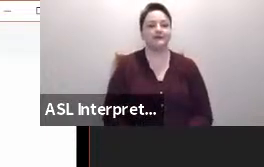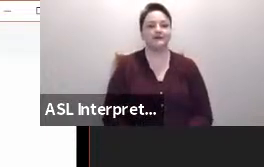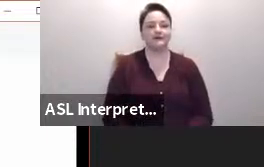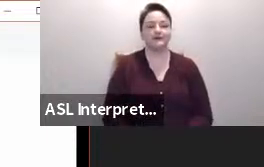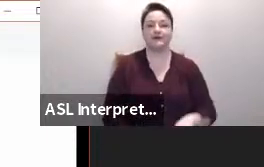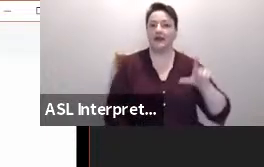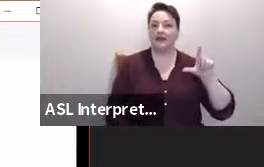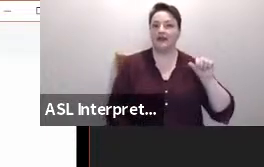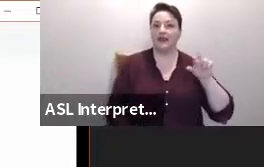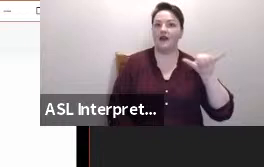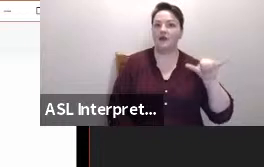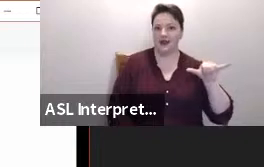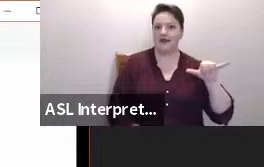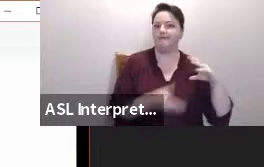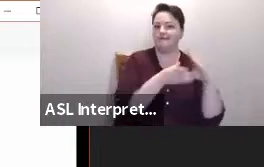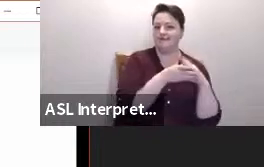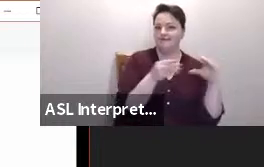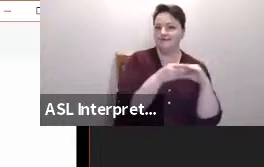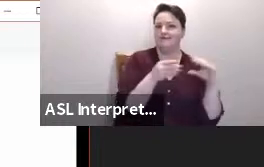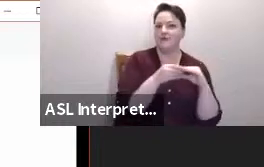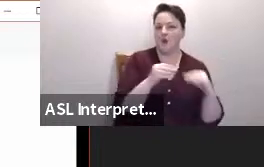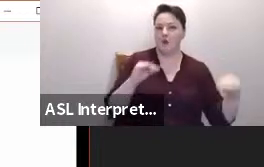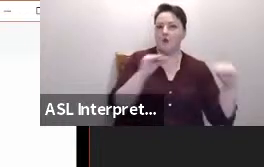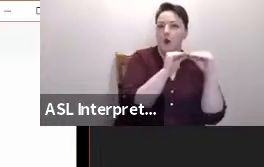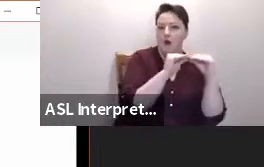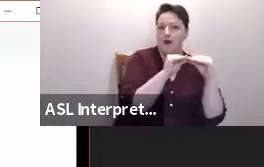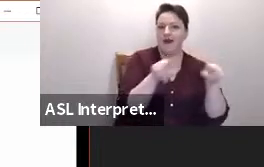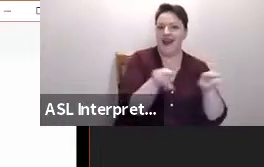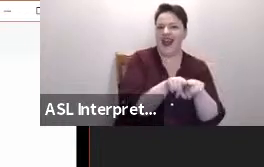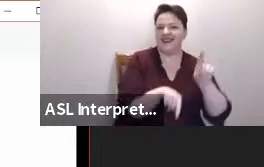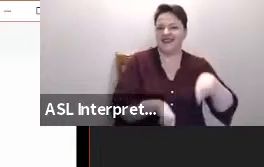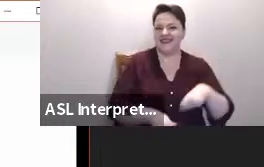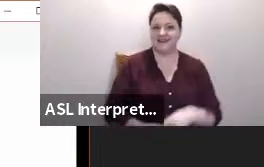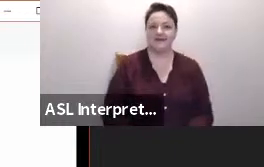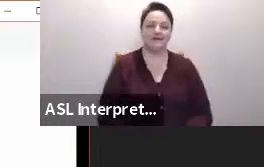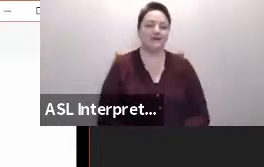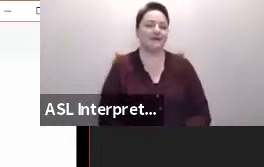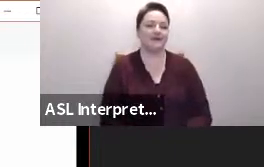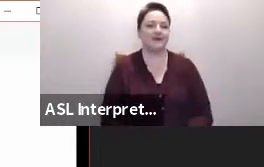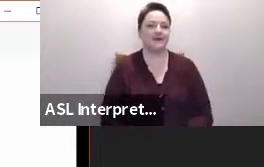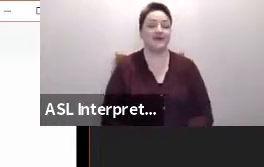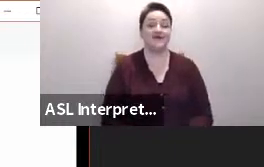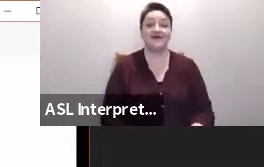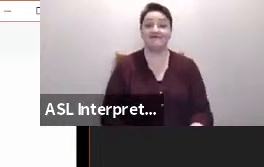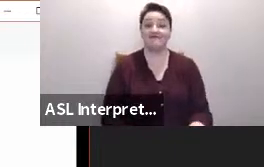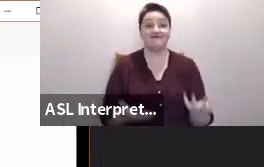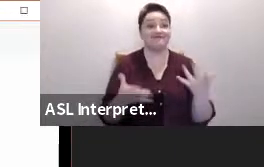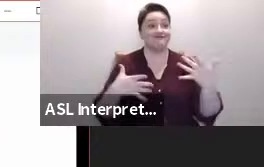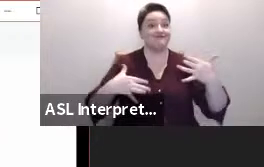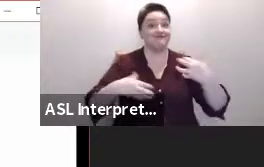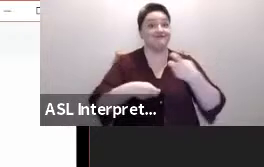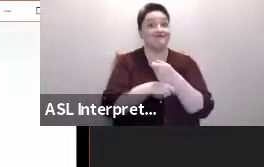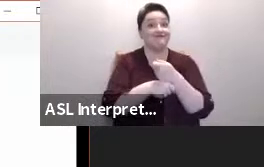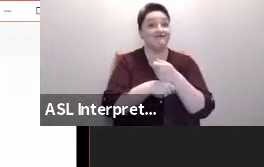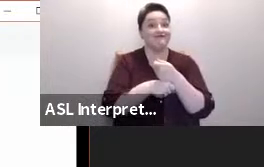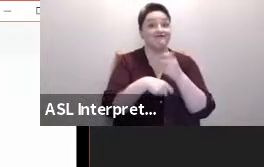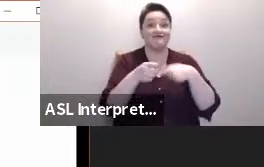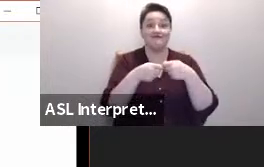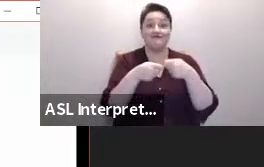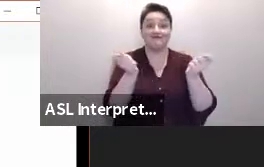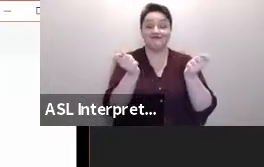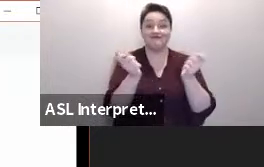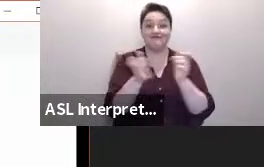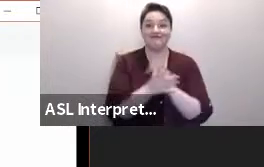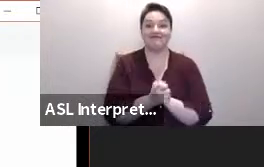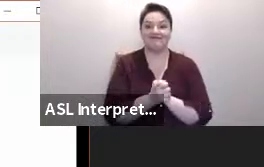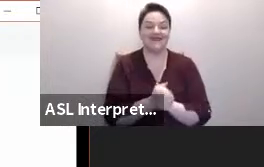Larry will provide more information as needed. I think that is the end of the talk. Thank